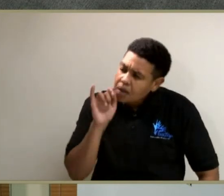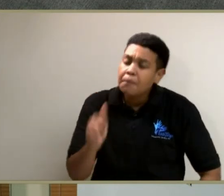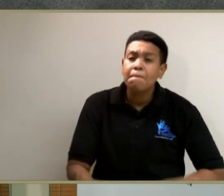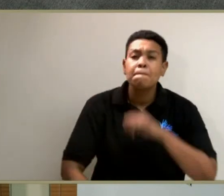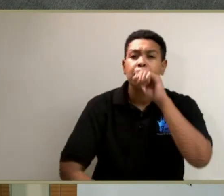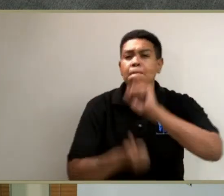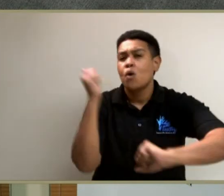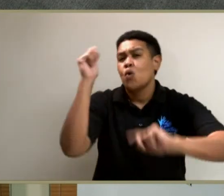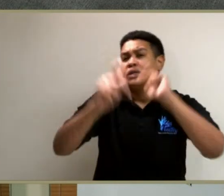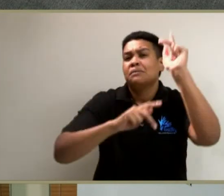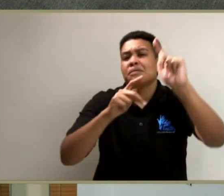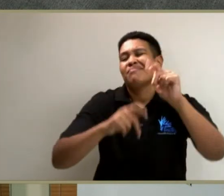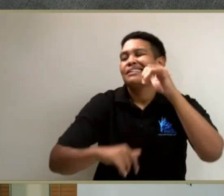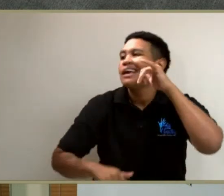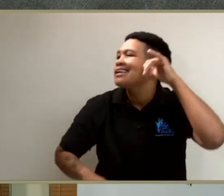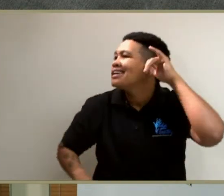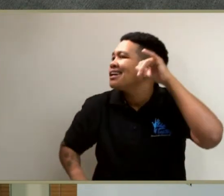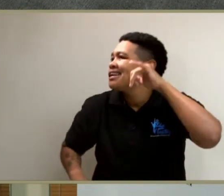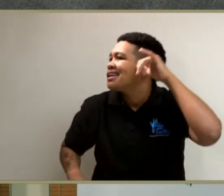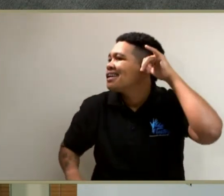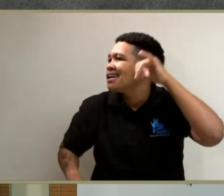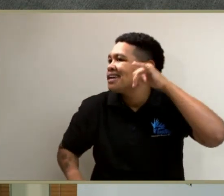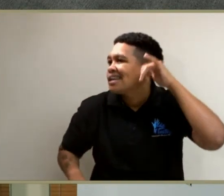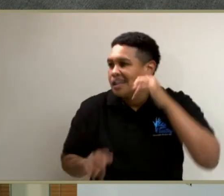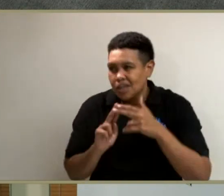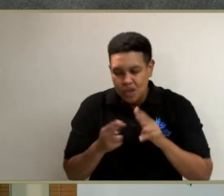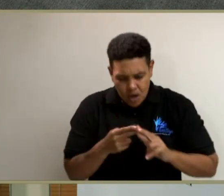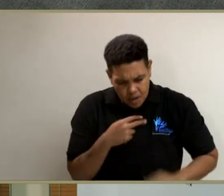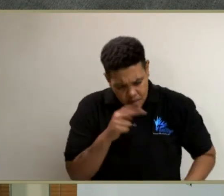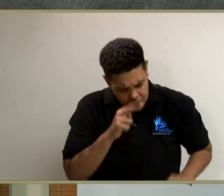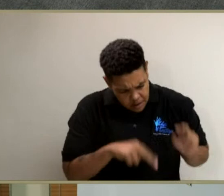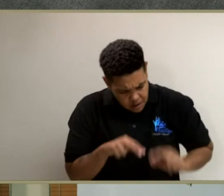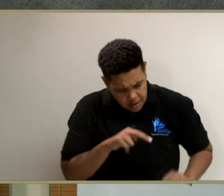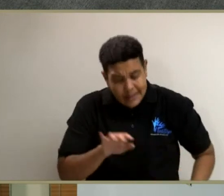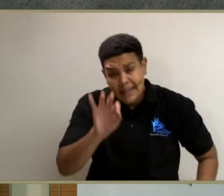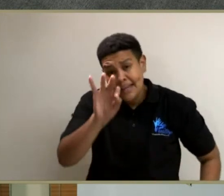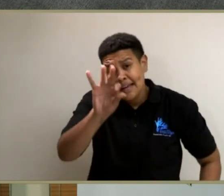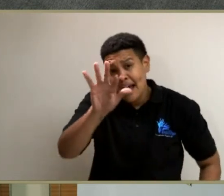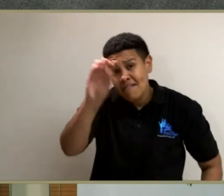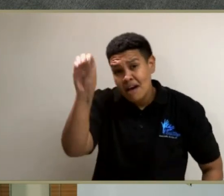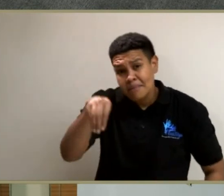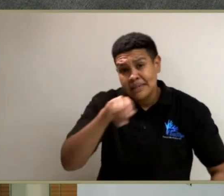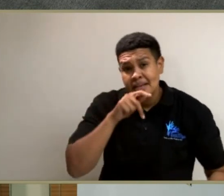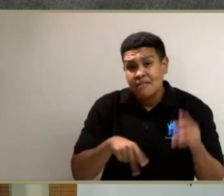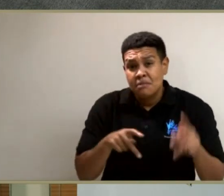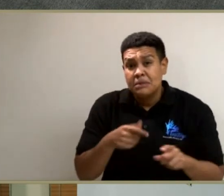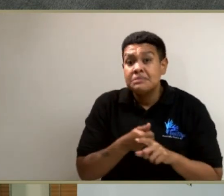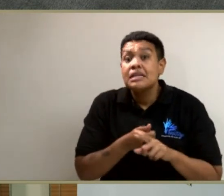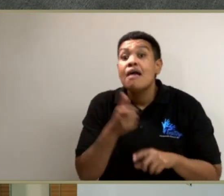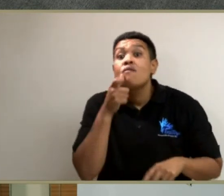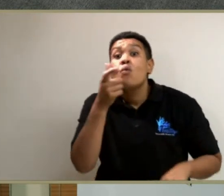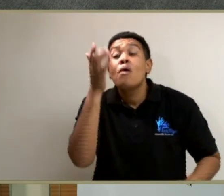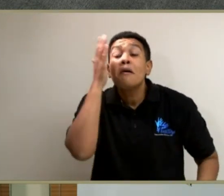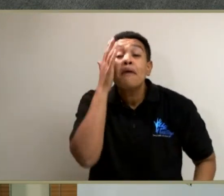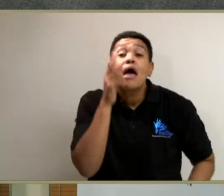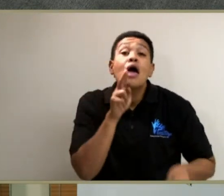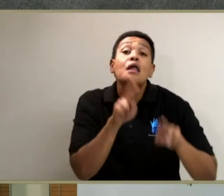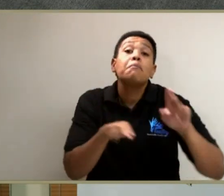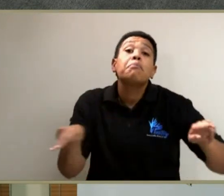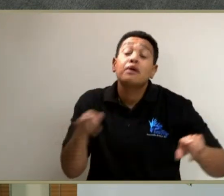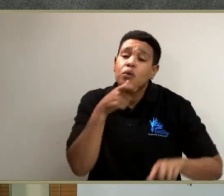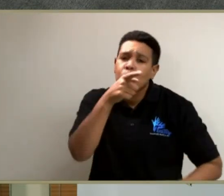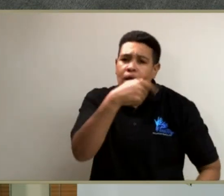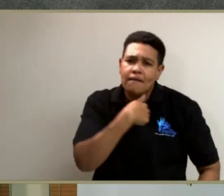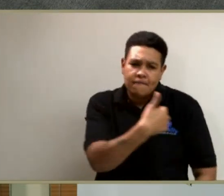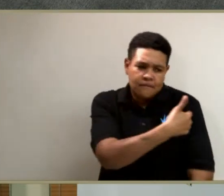of persons, and yesterday's numbers when we looked at it, 95% of the persons that were on beds that we had